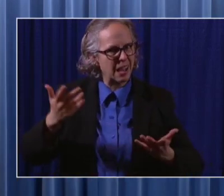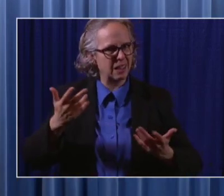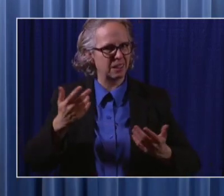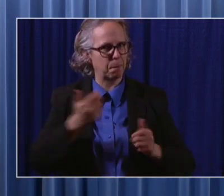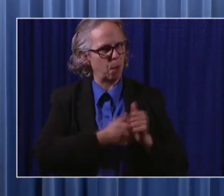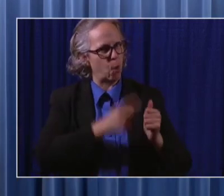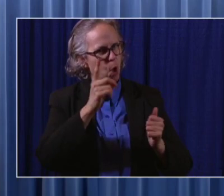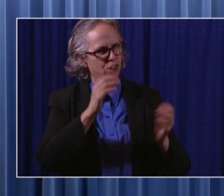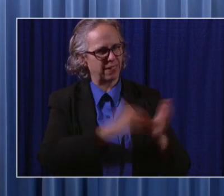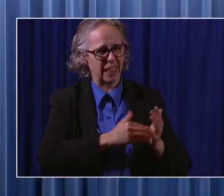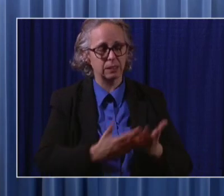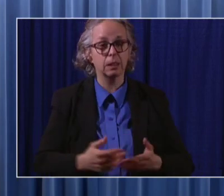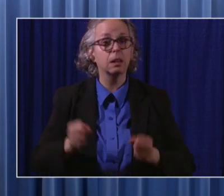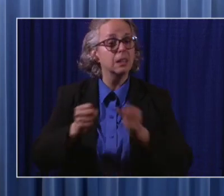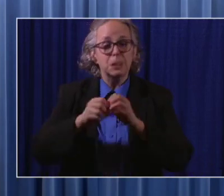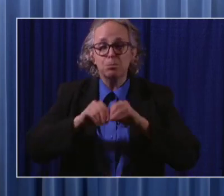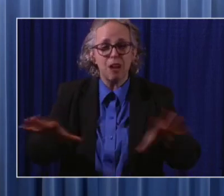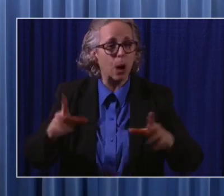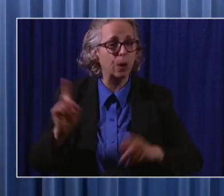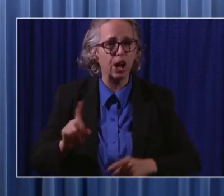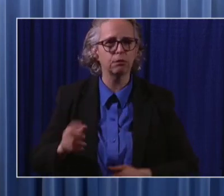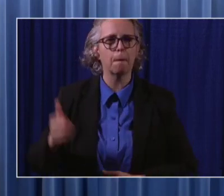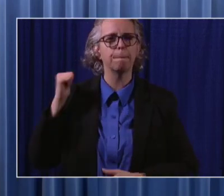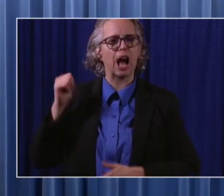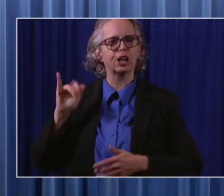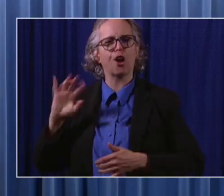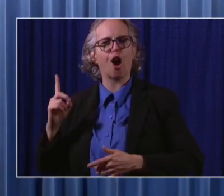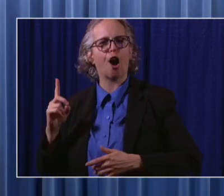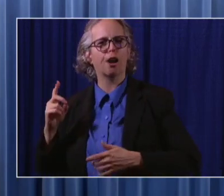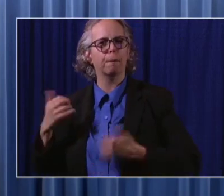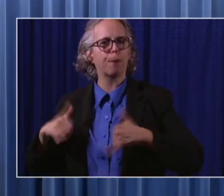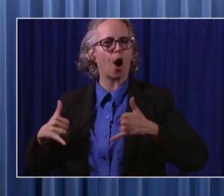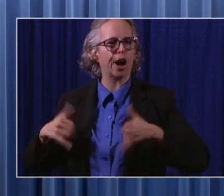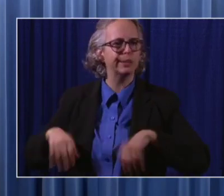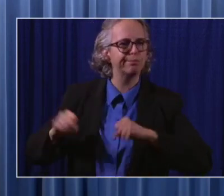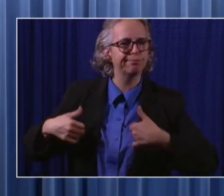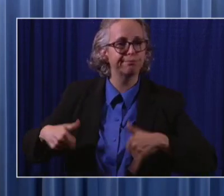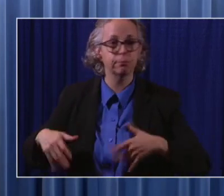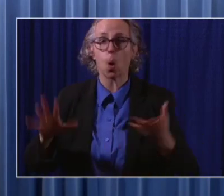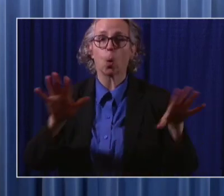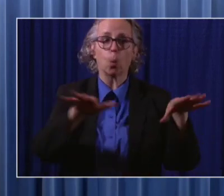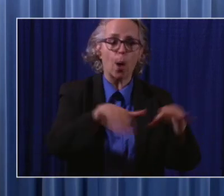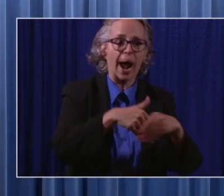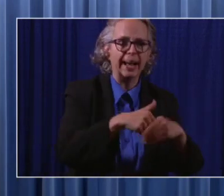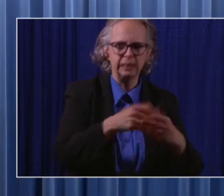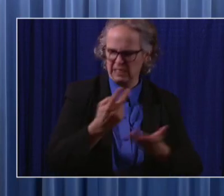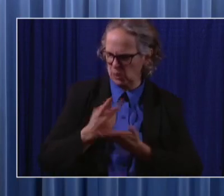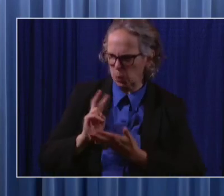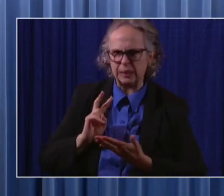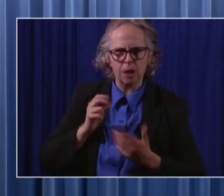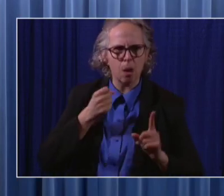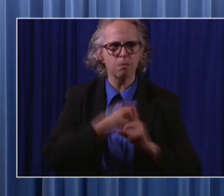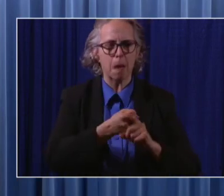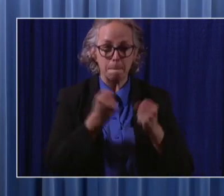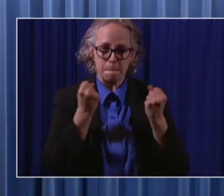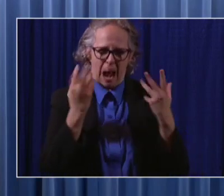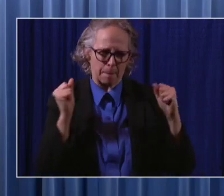to backyard parties. There also was a wedding 2 weeks ago that they're investigating that has several confirmed